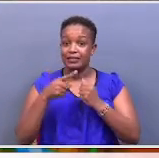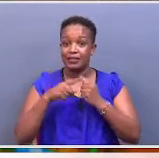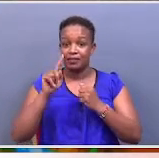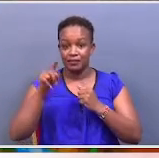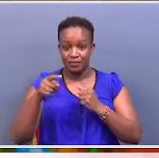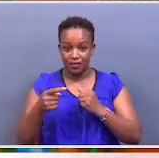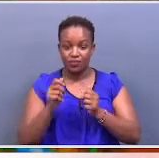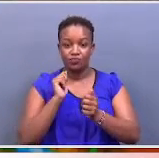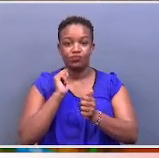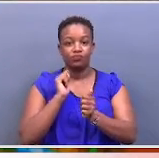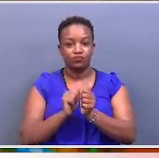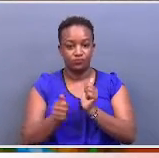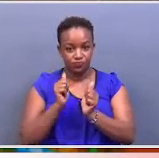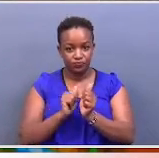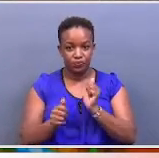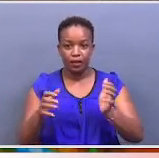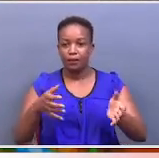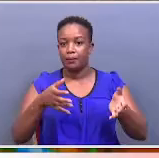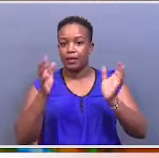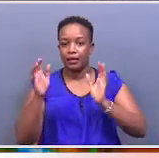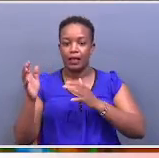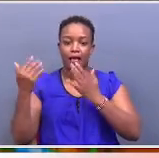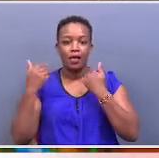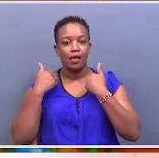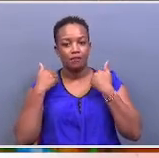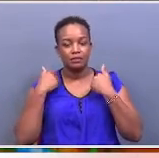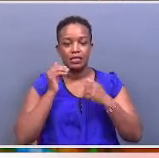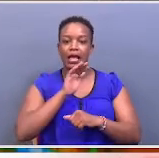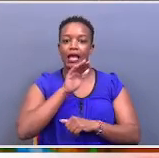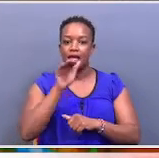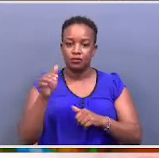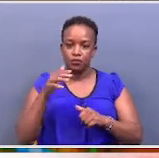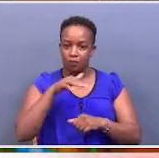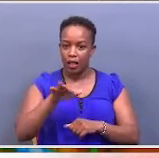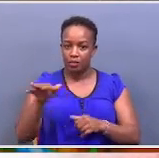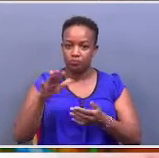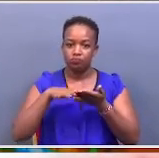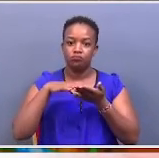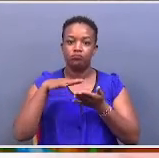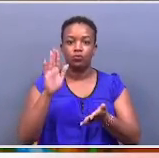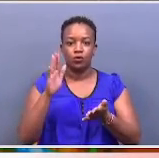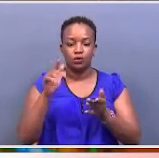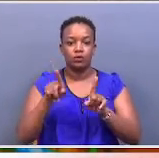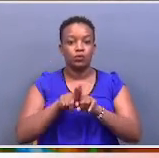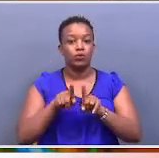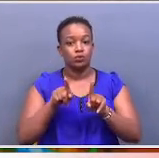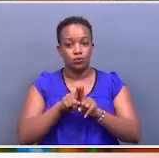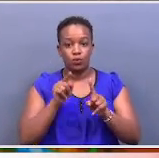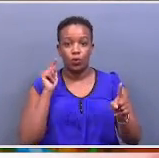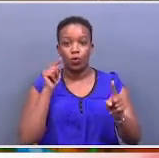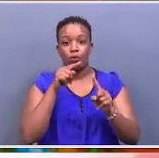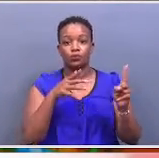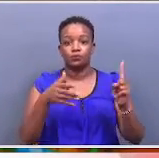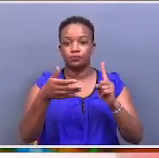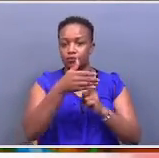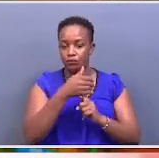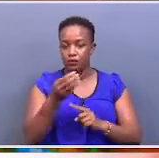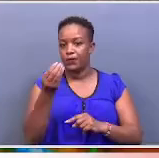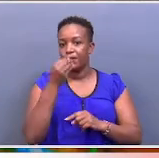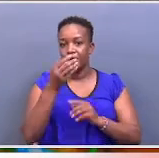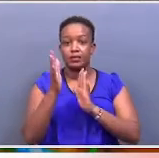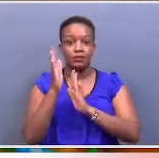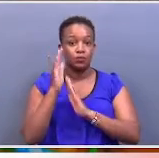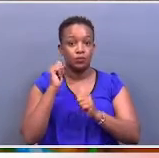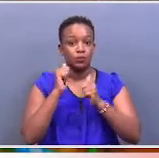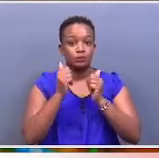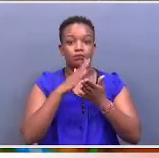to embrace crop diversification for better returns as well as help in achieving food security, which is one of the big